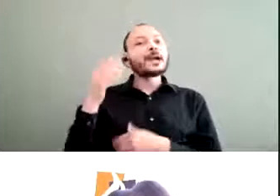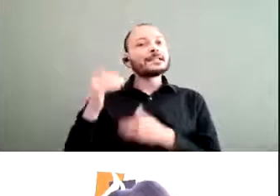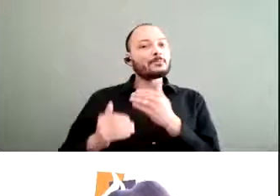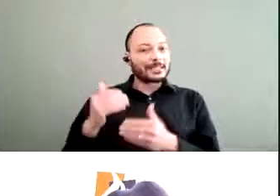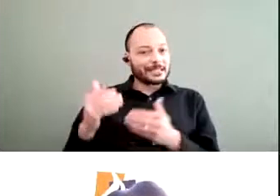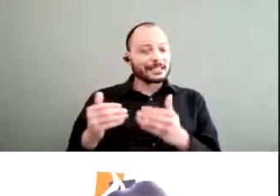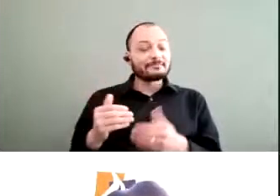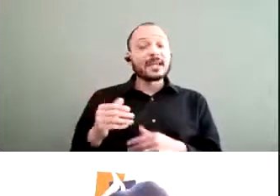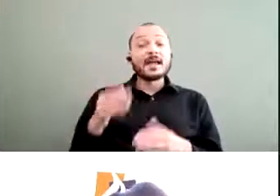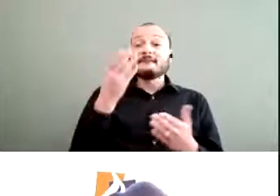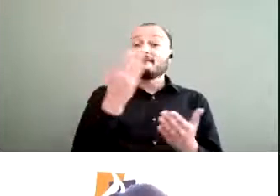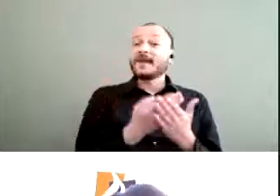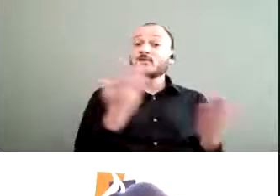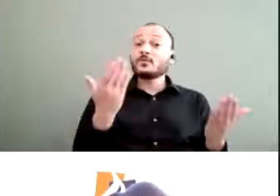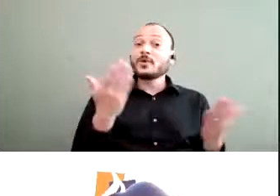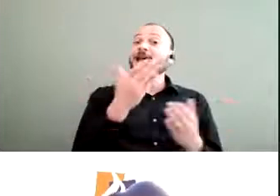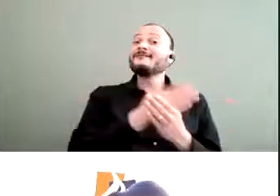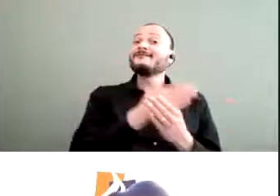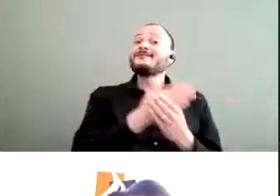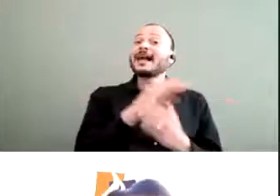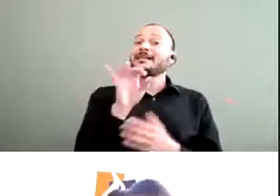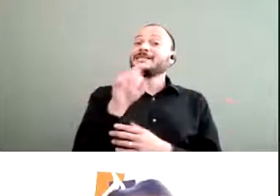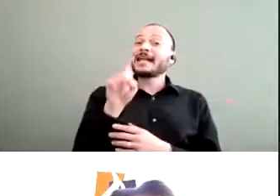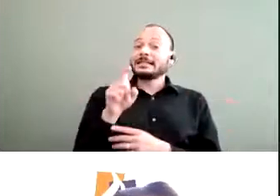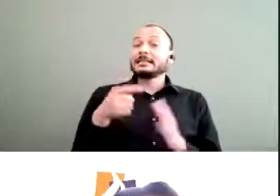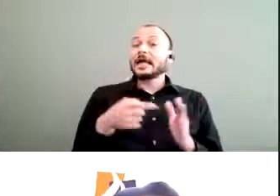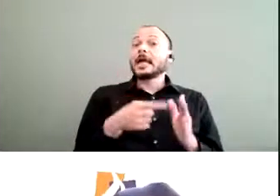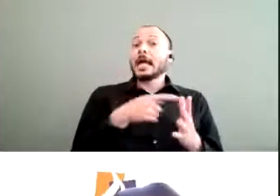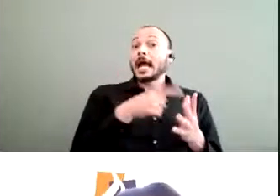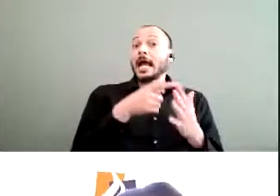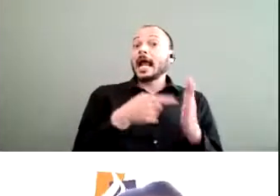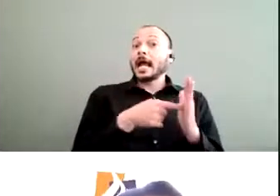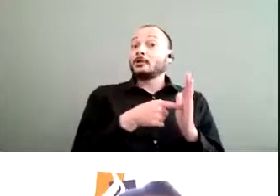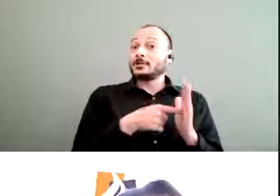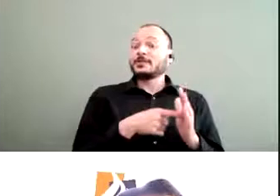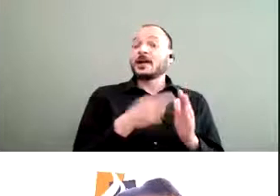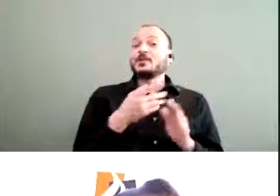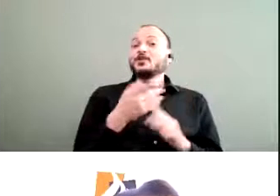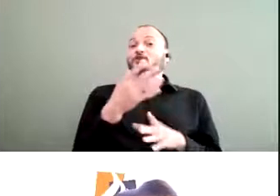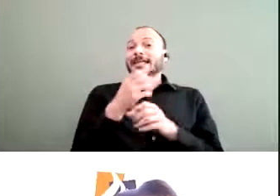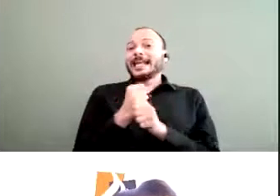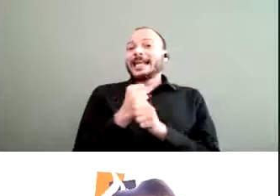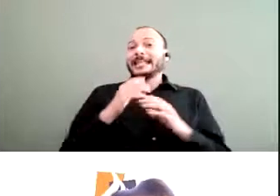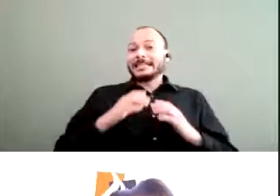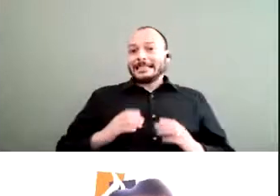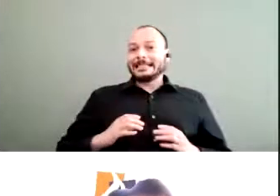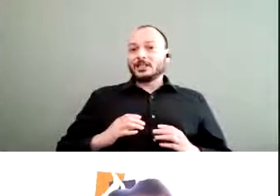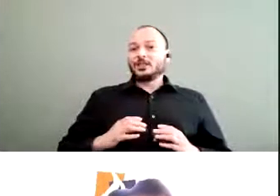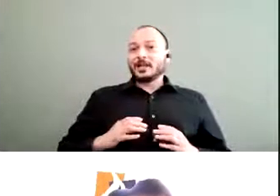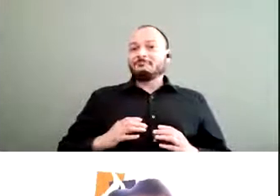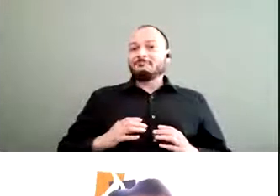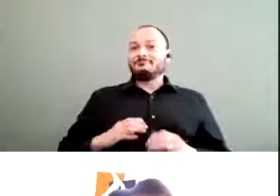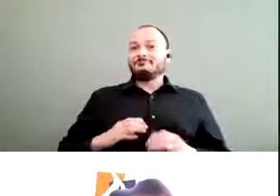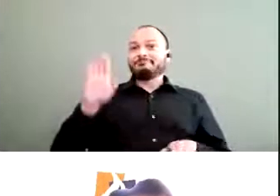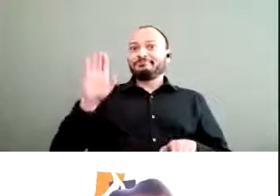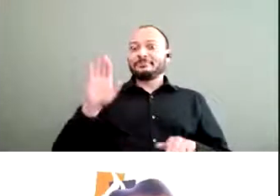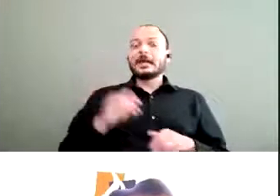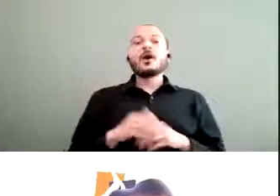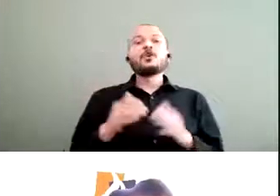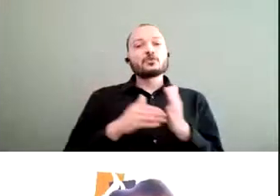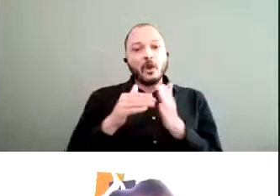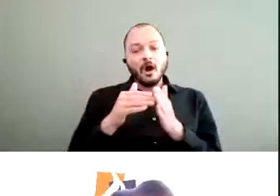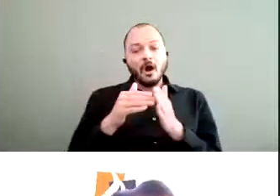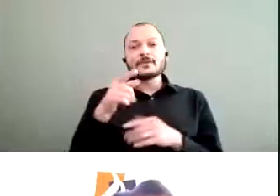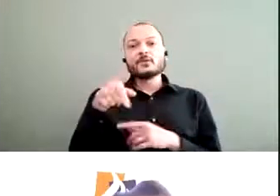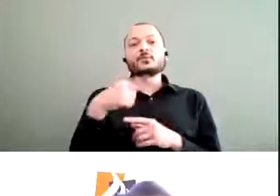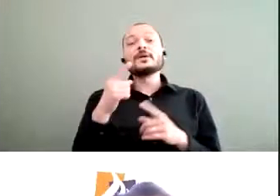taxes is a condition precedent to receiving citizenship. So a lot of the times when you're